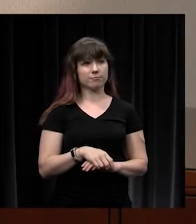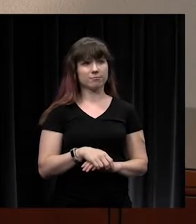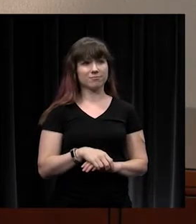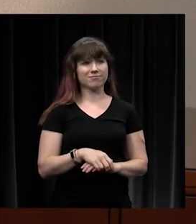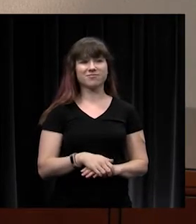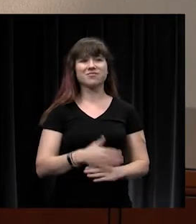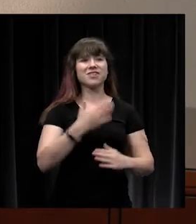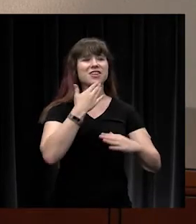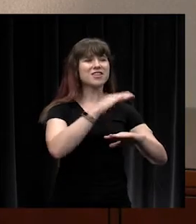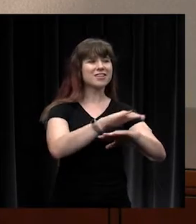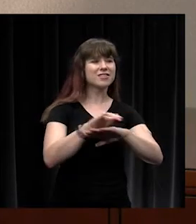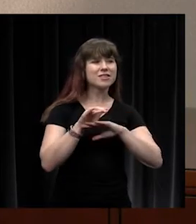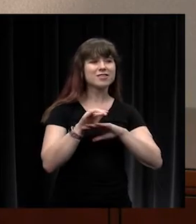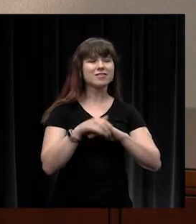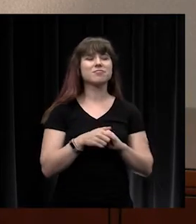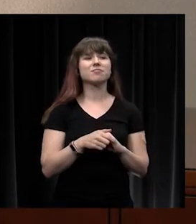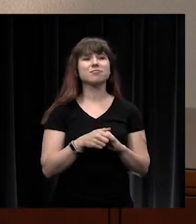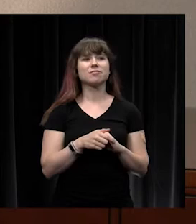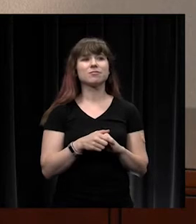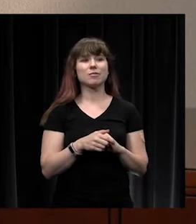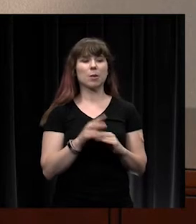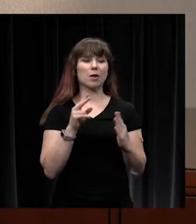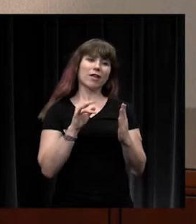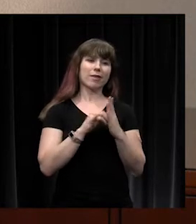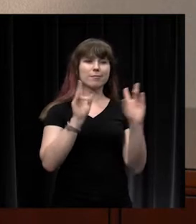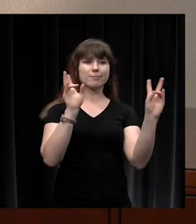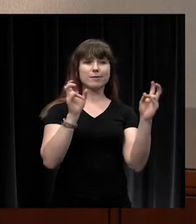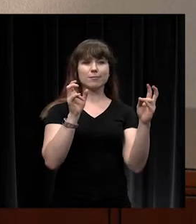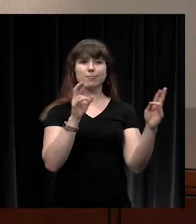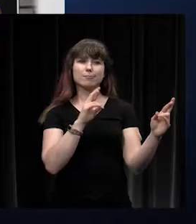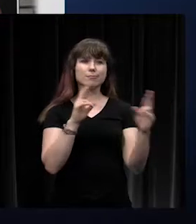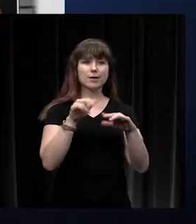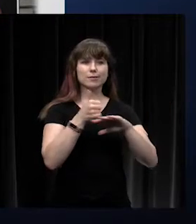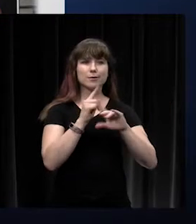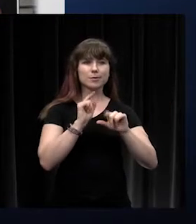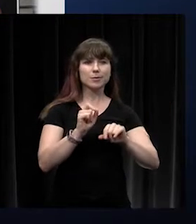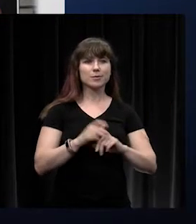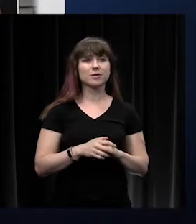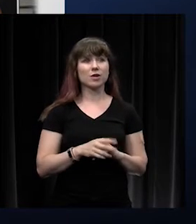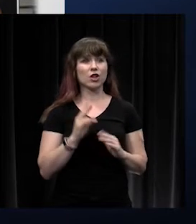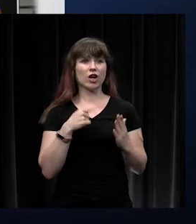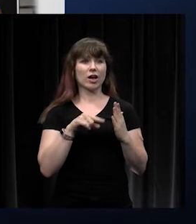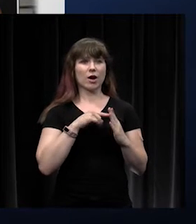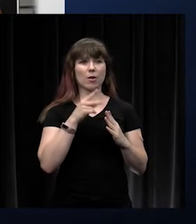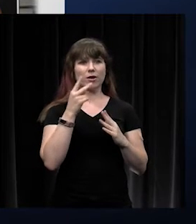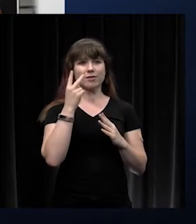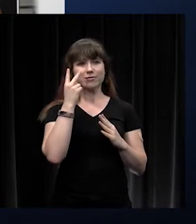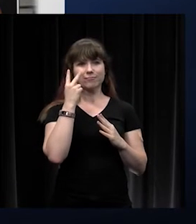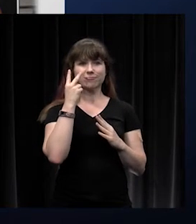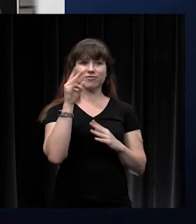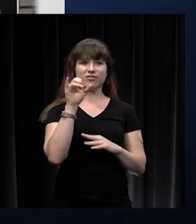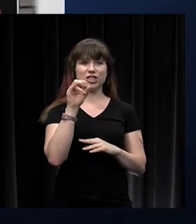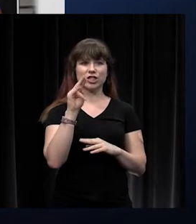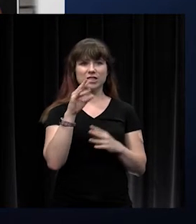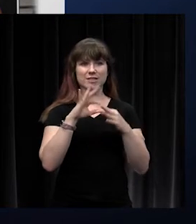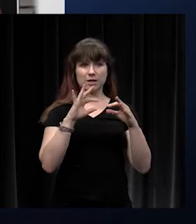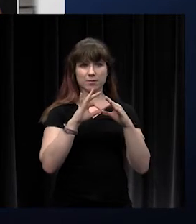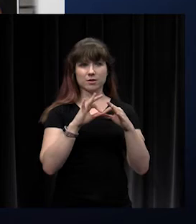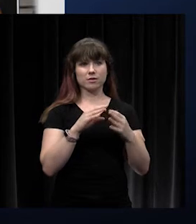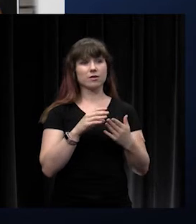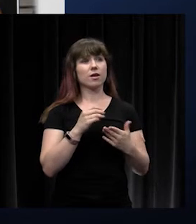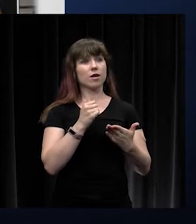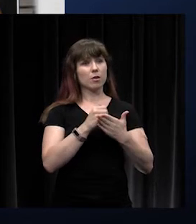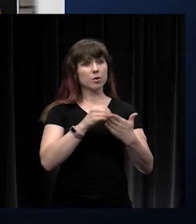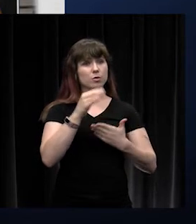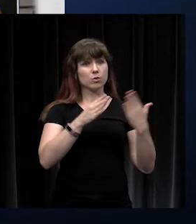Well, good evening. As we looked at the Ready, Set, Go theme, we drove back to our vision statement, Students Prepared for Their Future. And